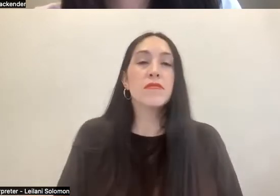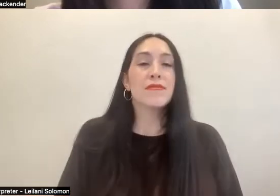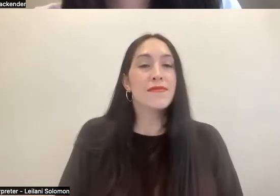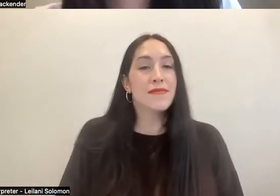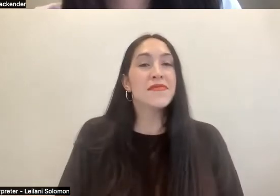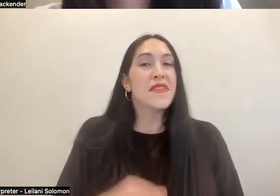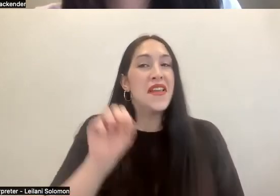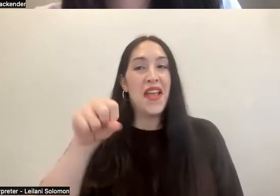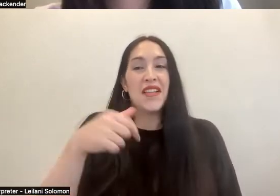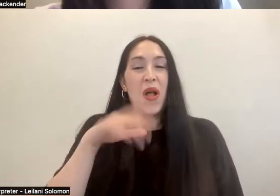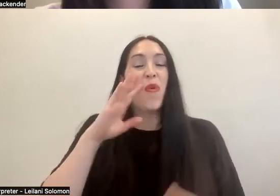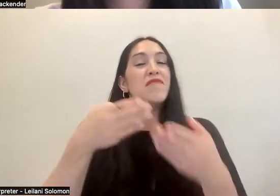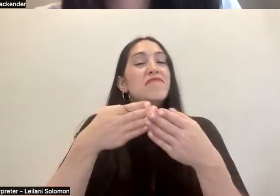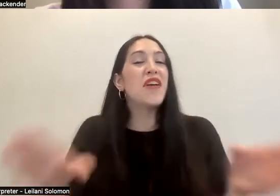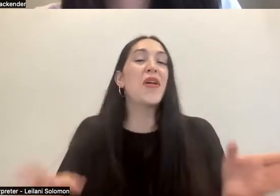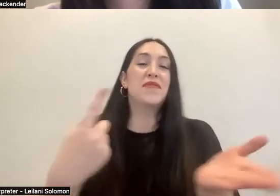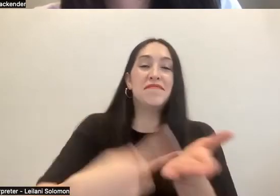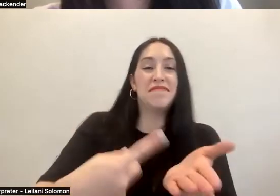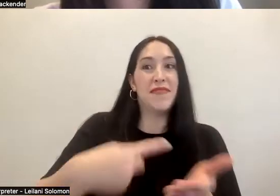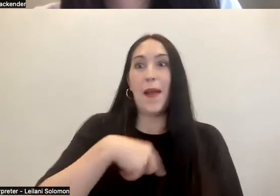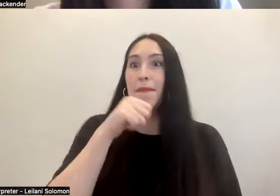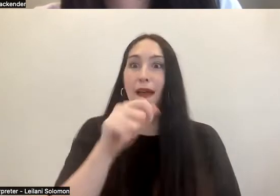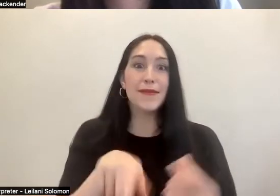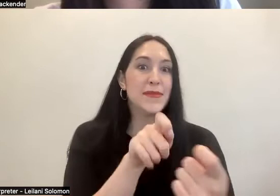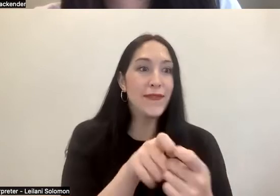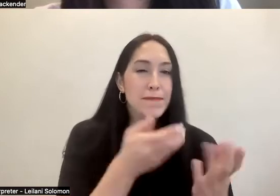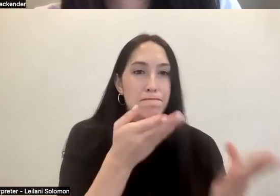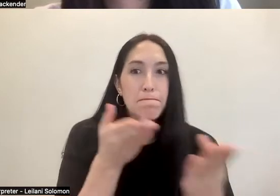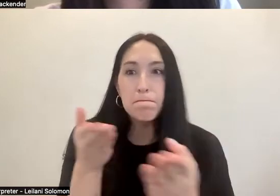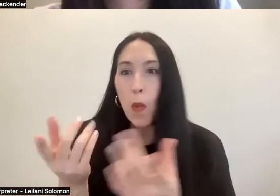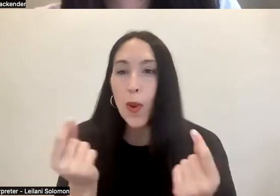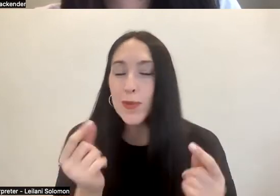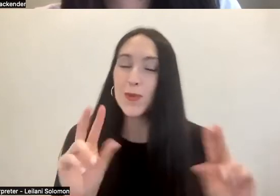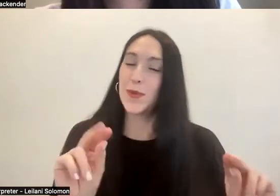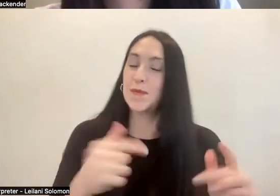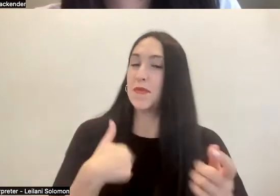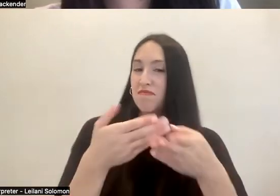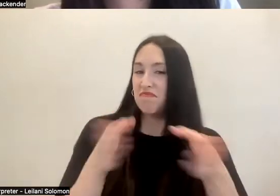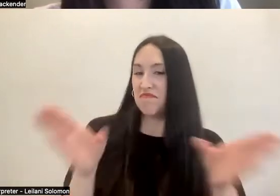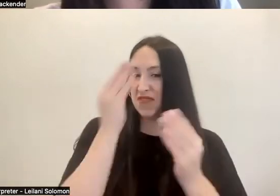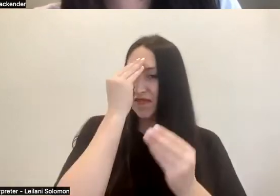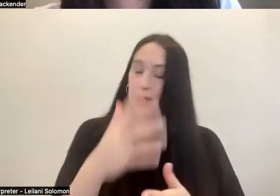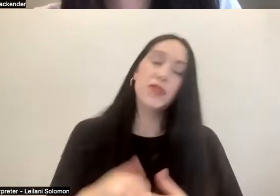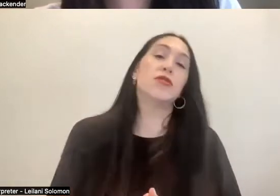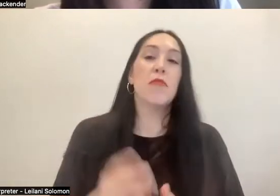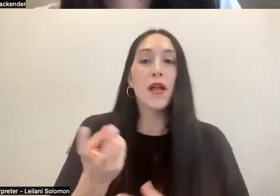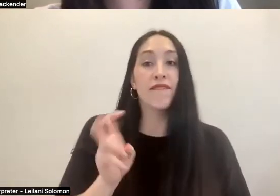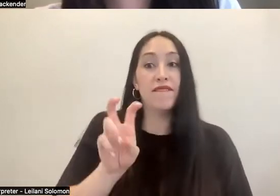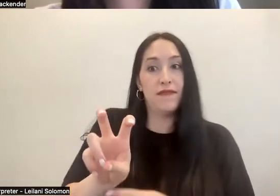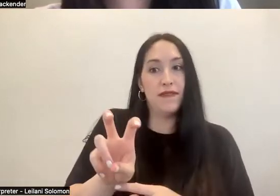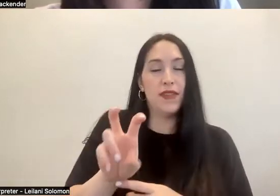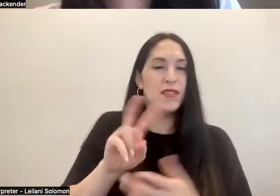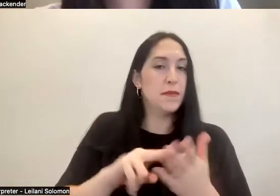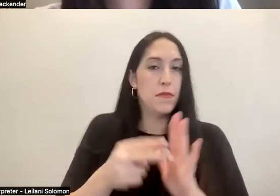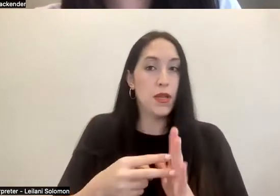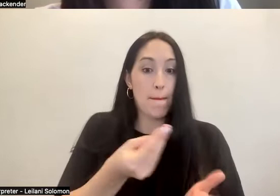making recommendations for stocks or bonds today. But in general, investing is placing money into the market where for